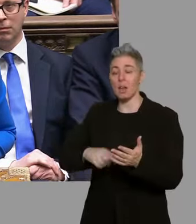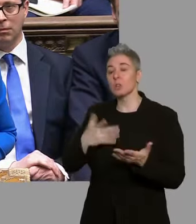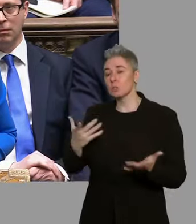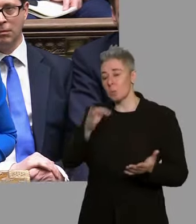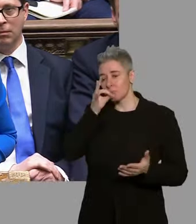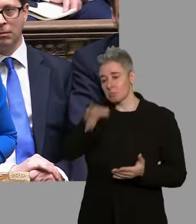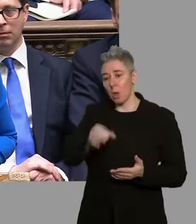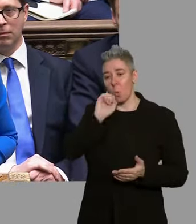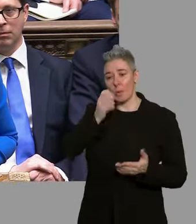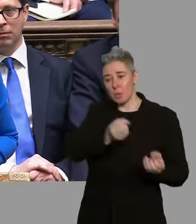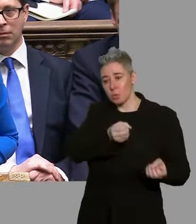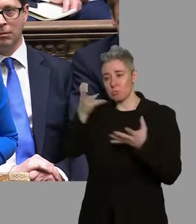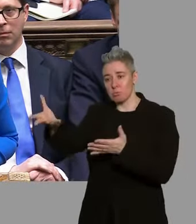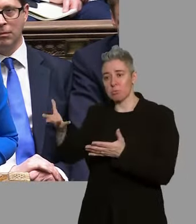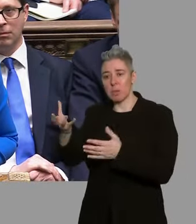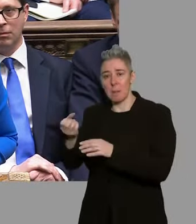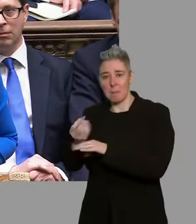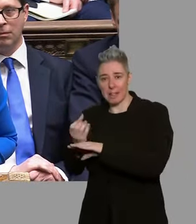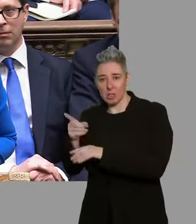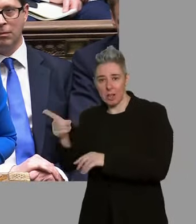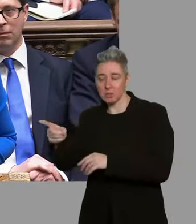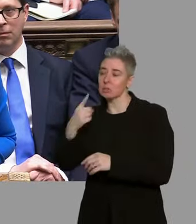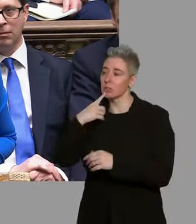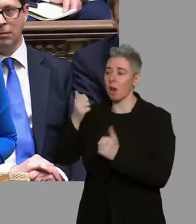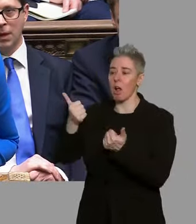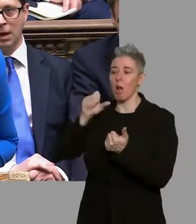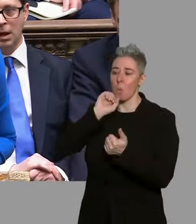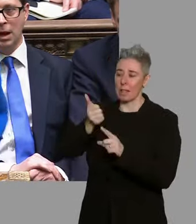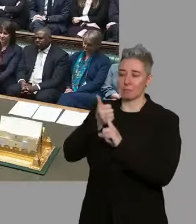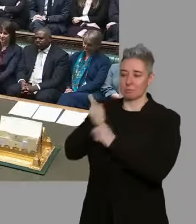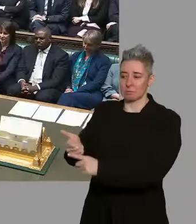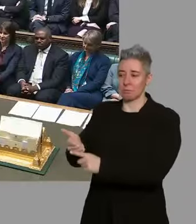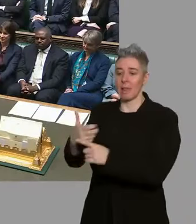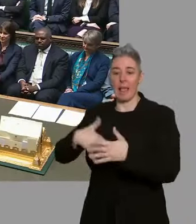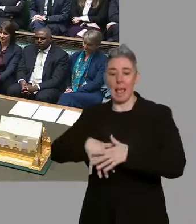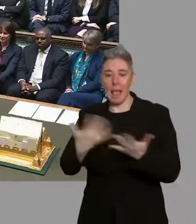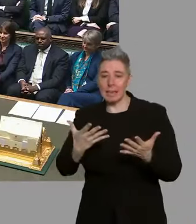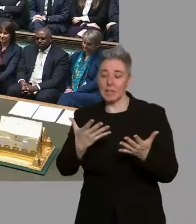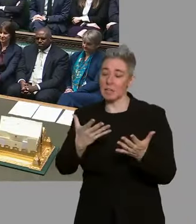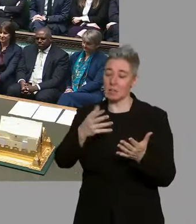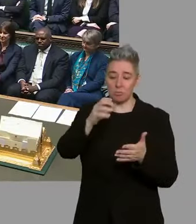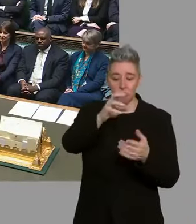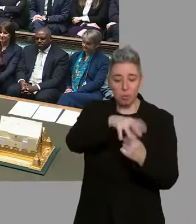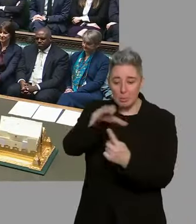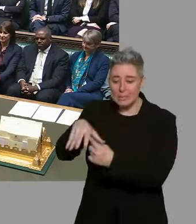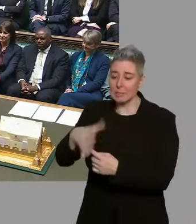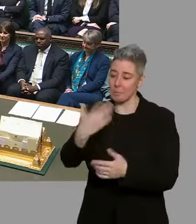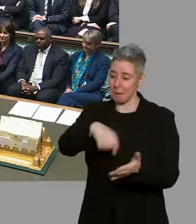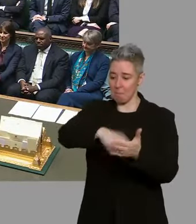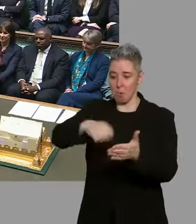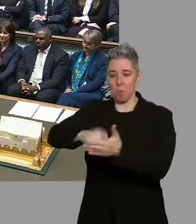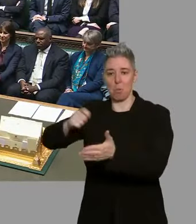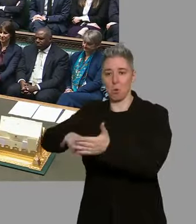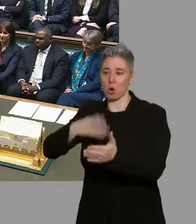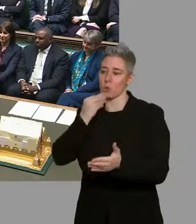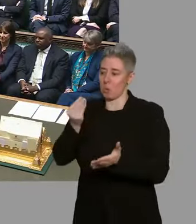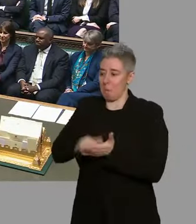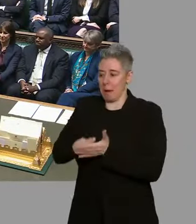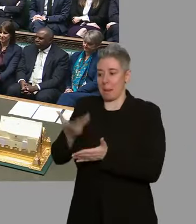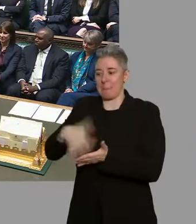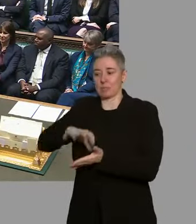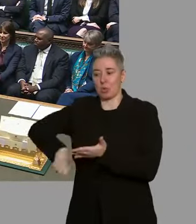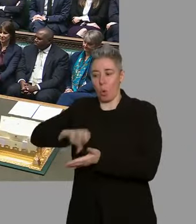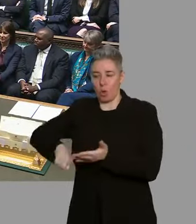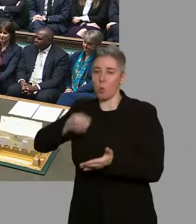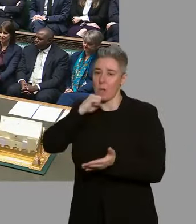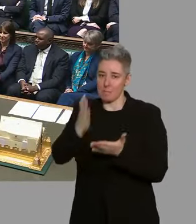any properties bought with stolen funds are properly investigated? Prime Minister. Mr. Speaker, the former